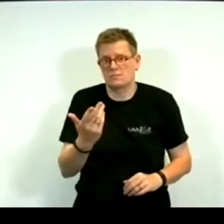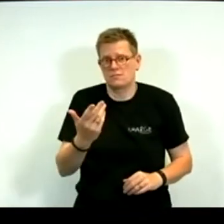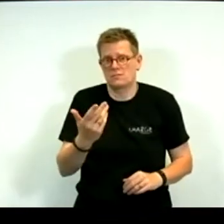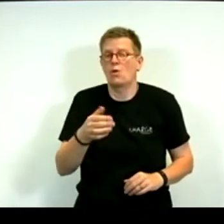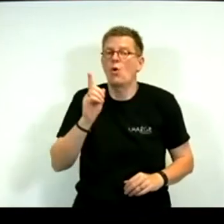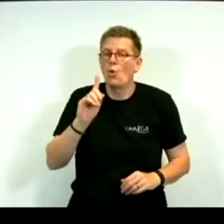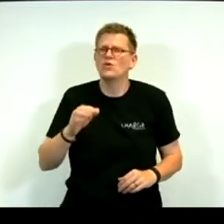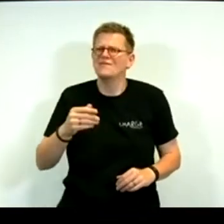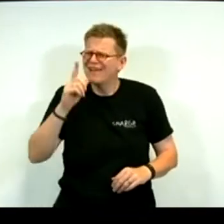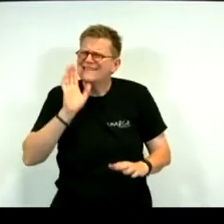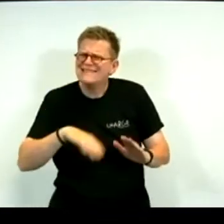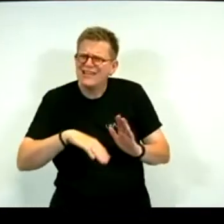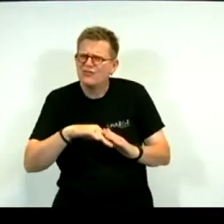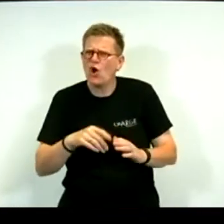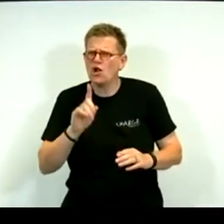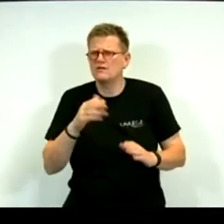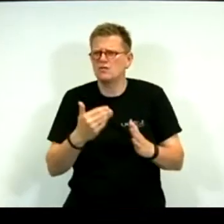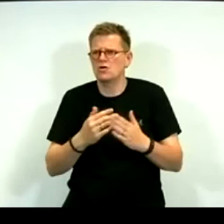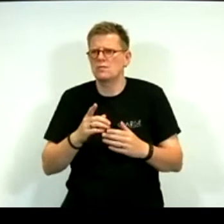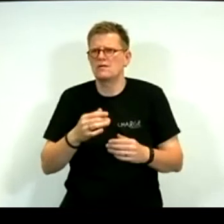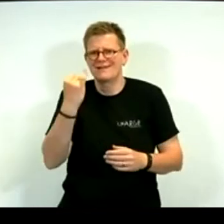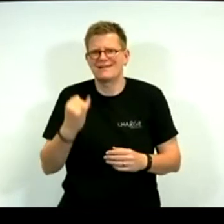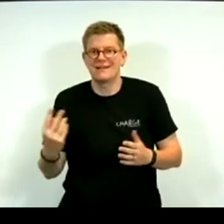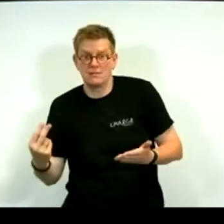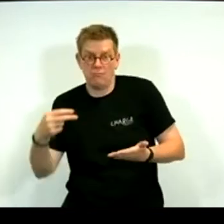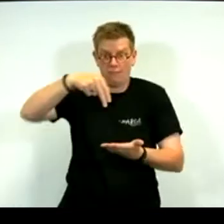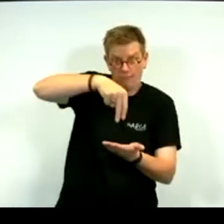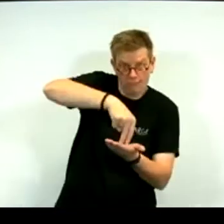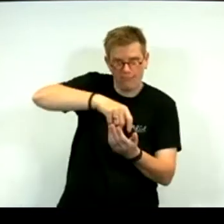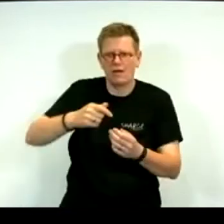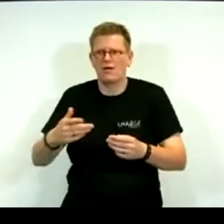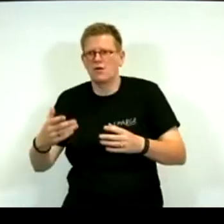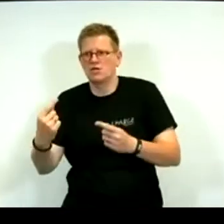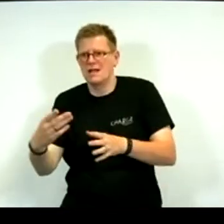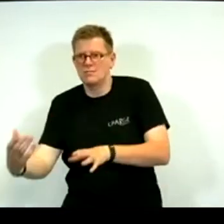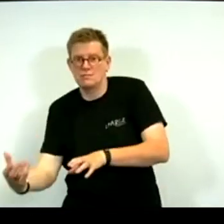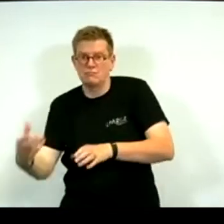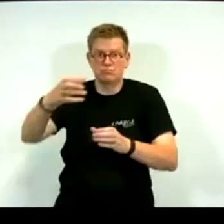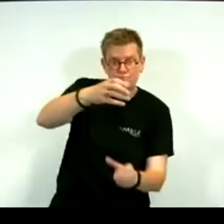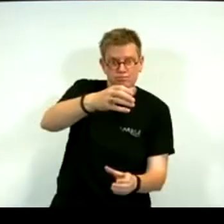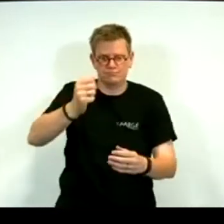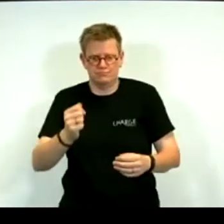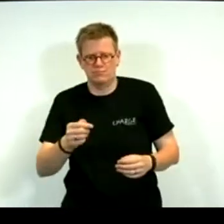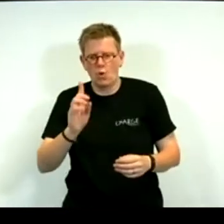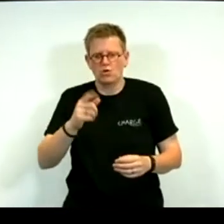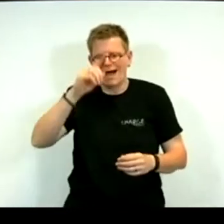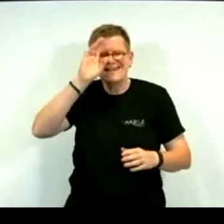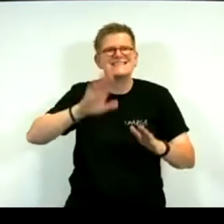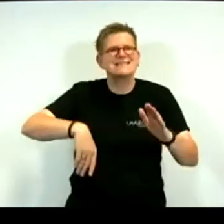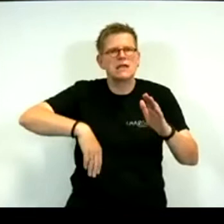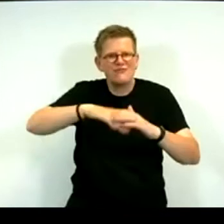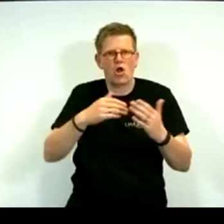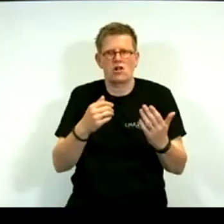And does it make sense to put children upright if they can't stand on their own, or rather wait until they can do it on their